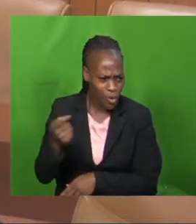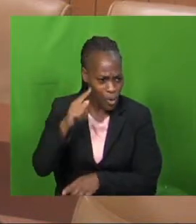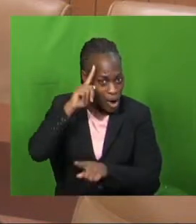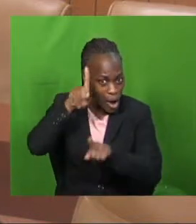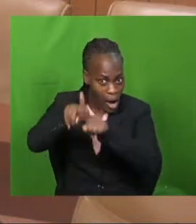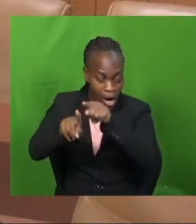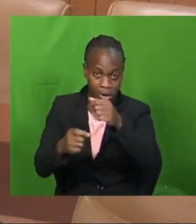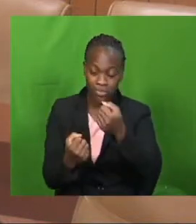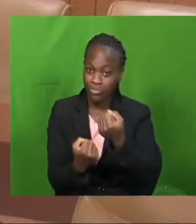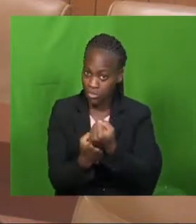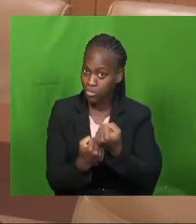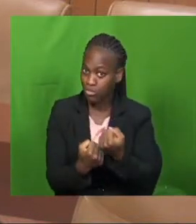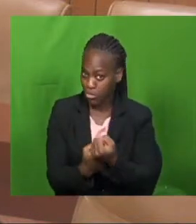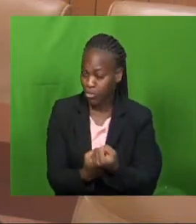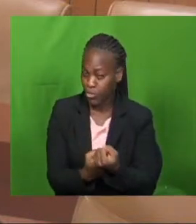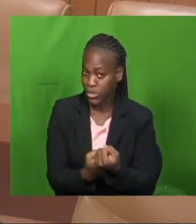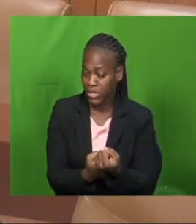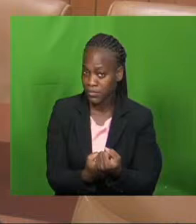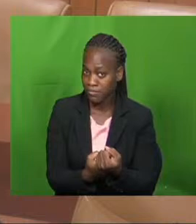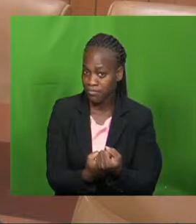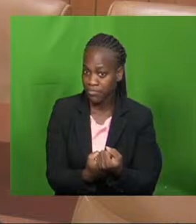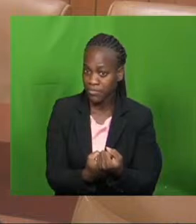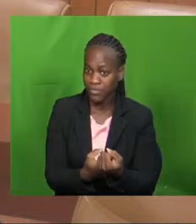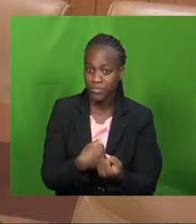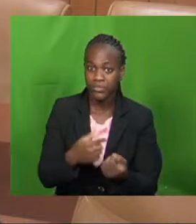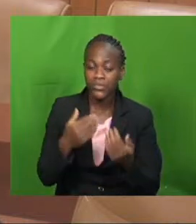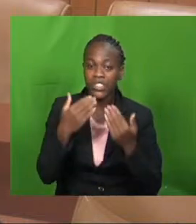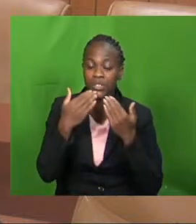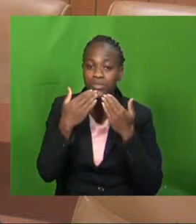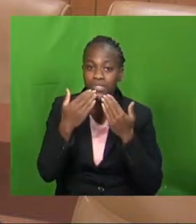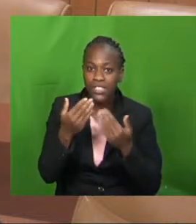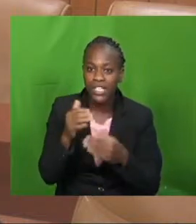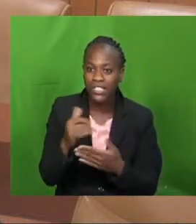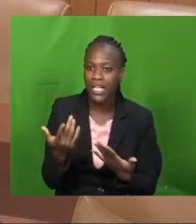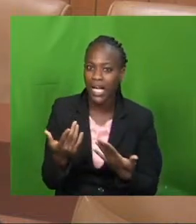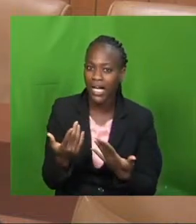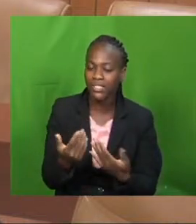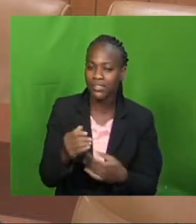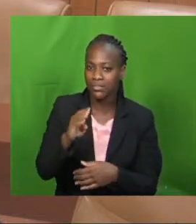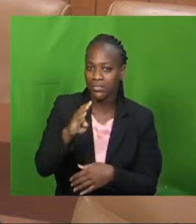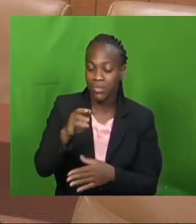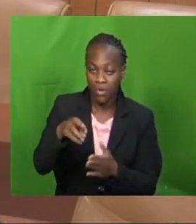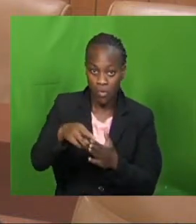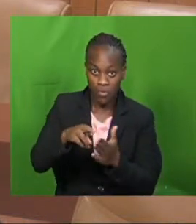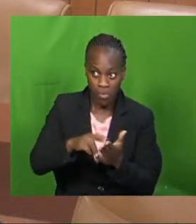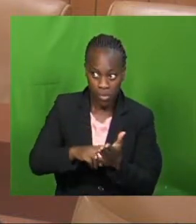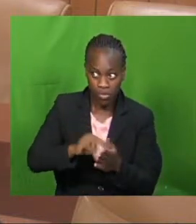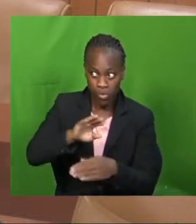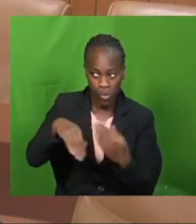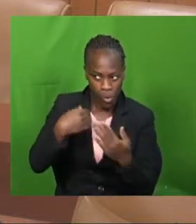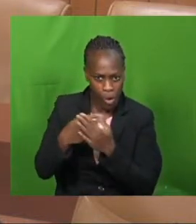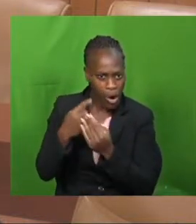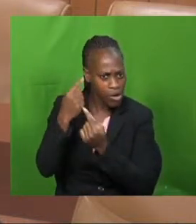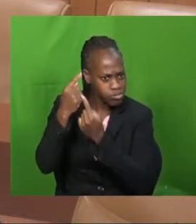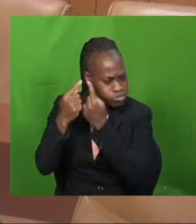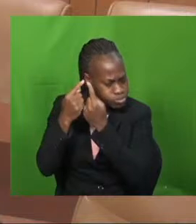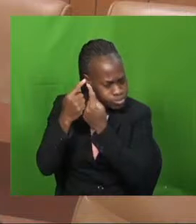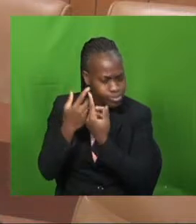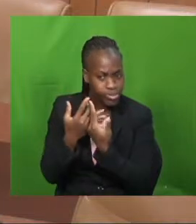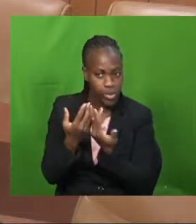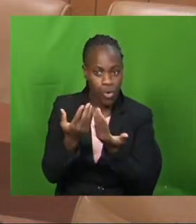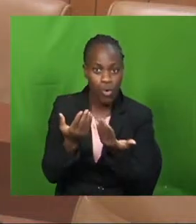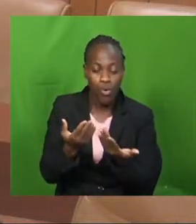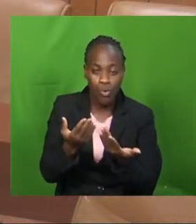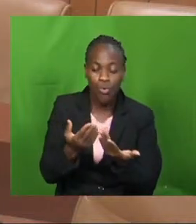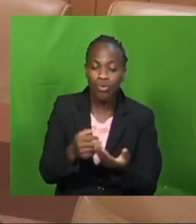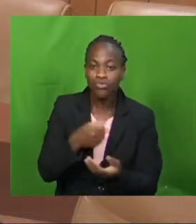Mr. Speaker, I thank you very much that this bill is considered, this report is considered. We would want to follow it and make